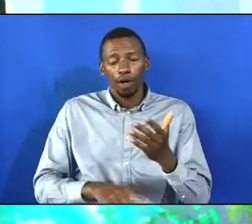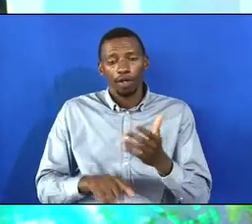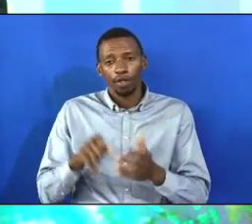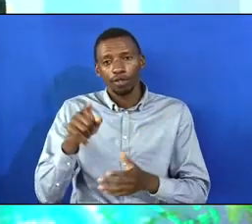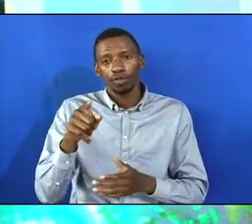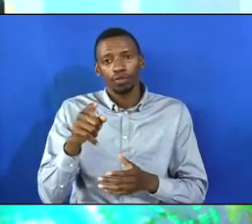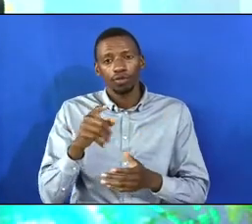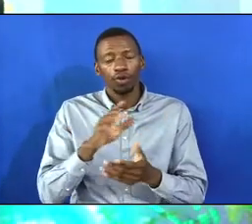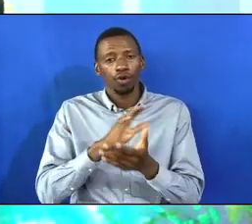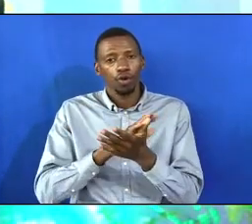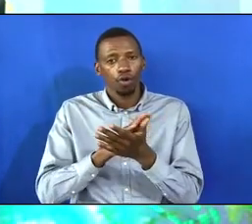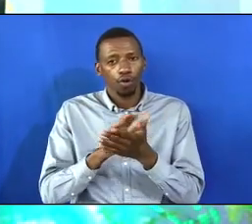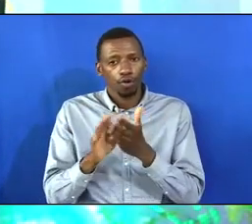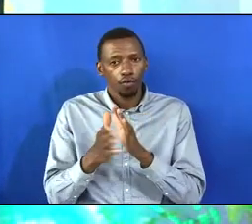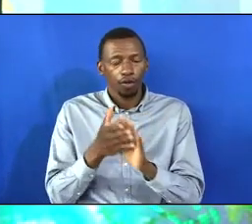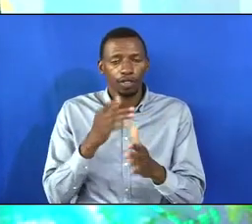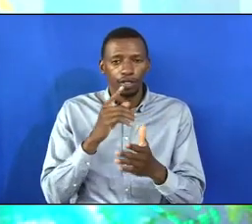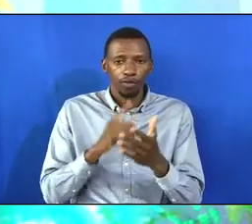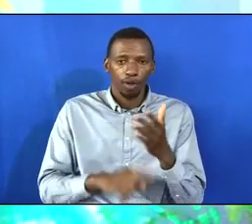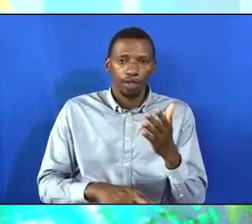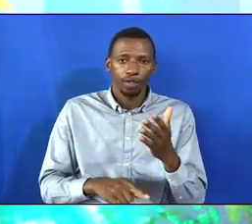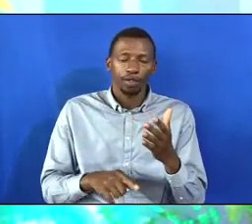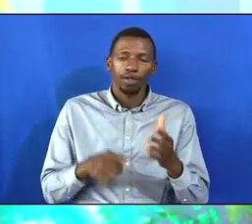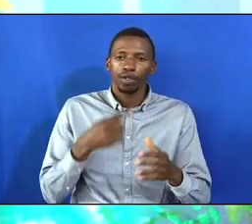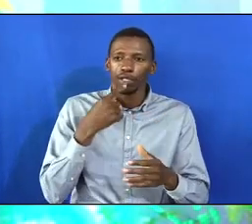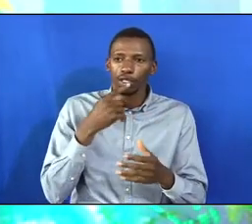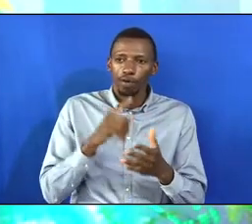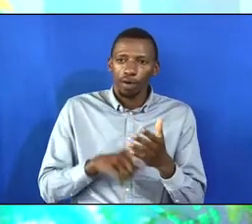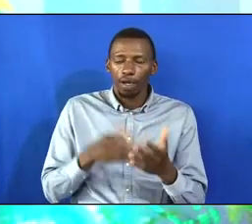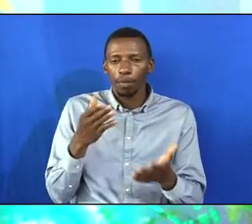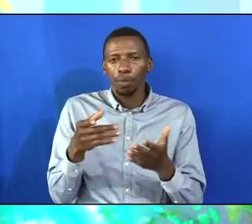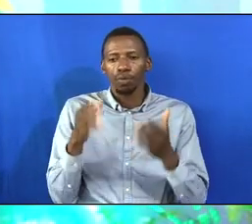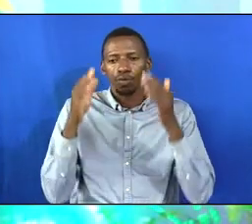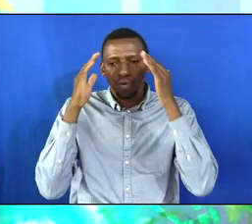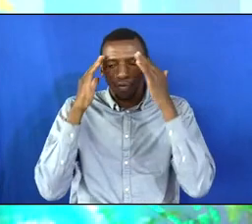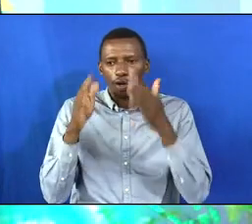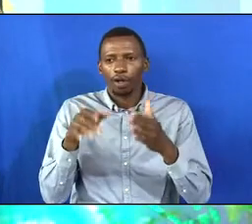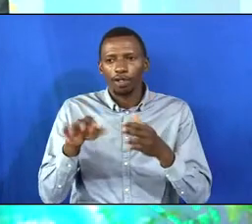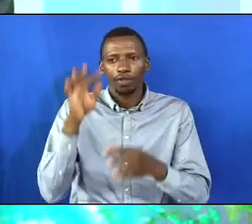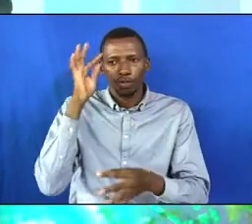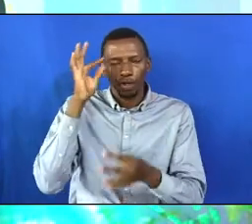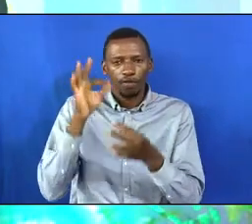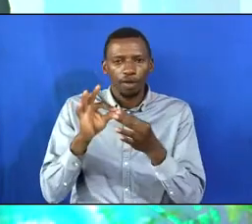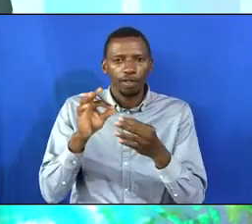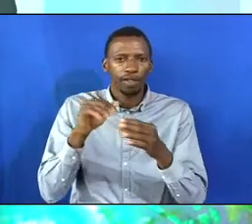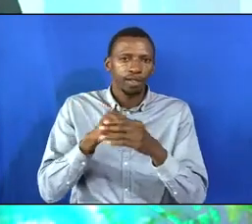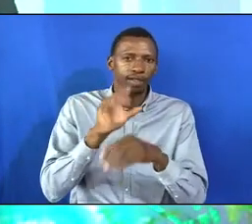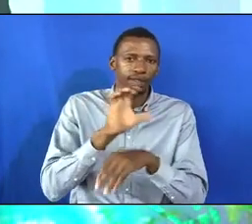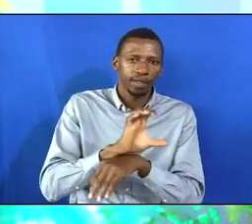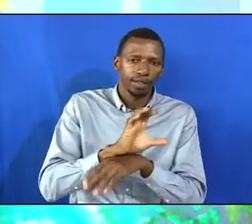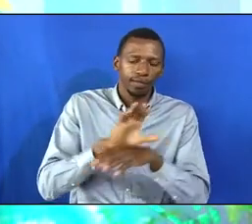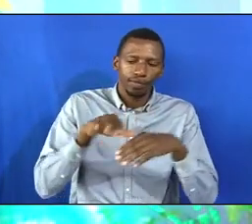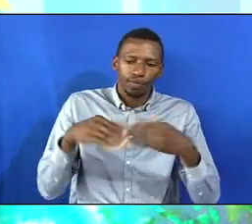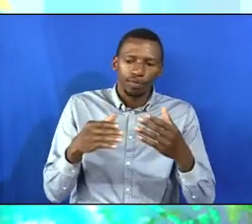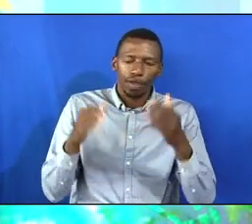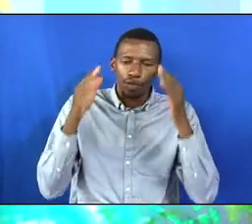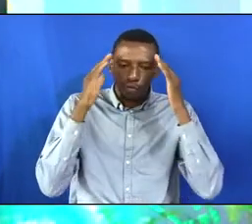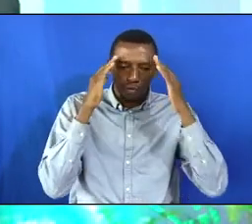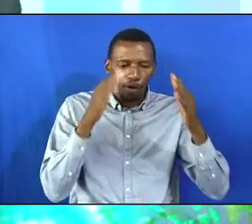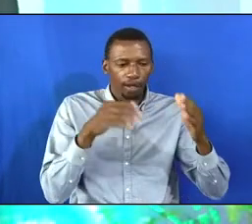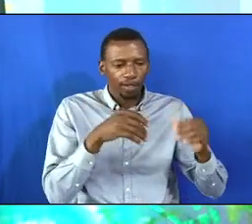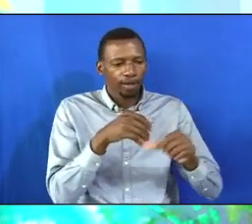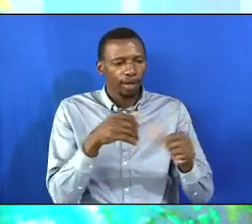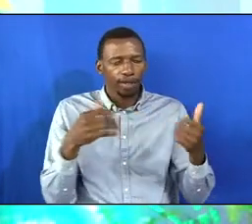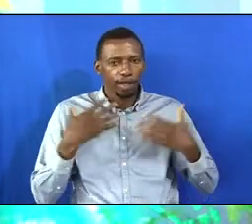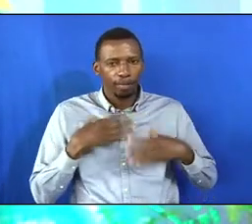that you probably had put your faith in the church or in men, but not in God.